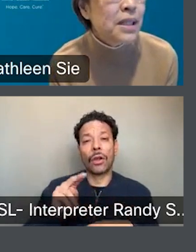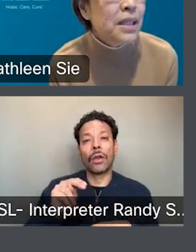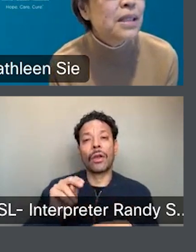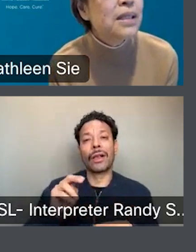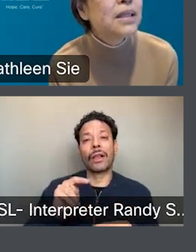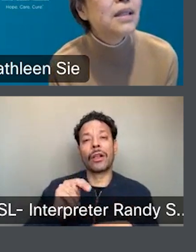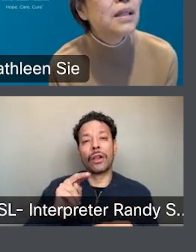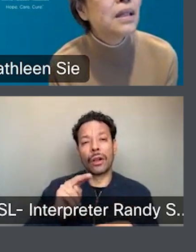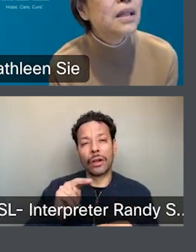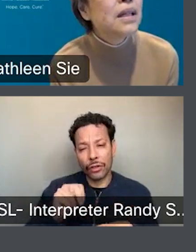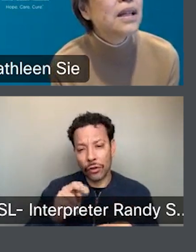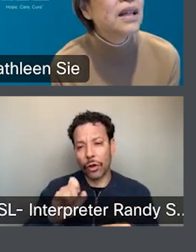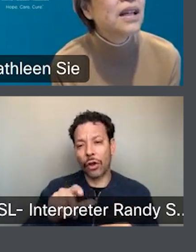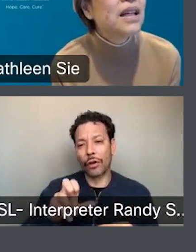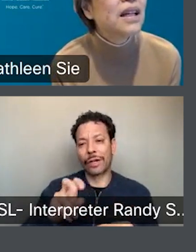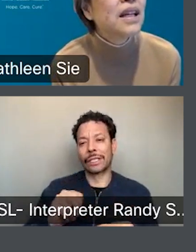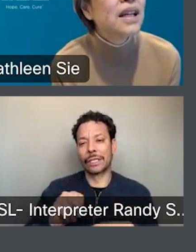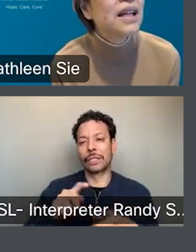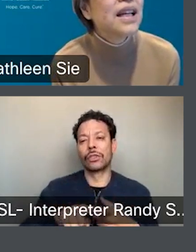hearing?